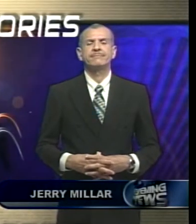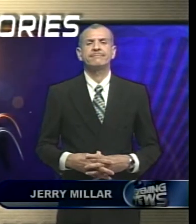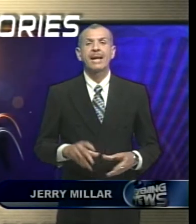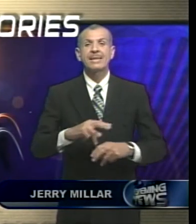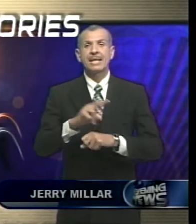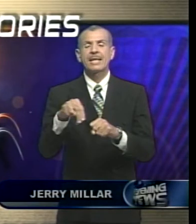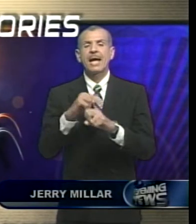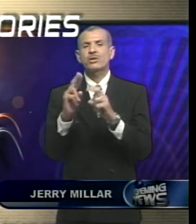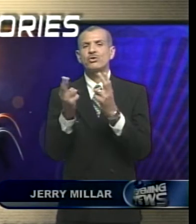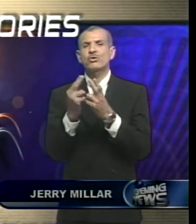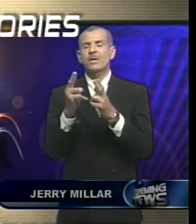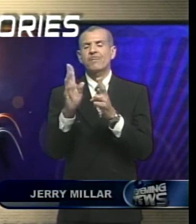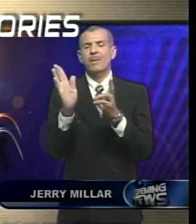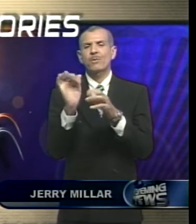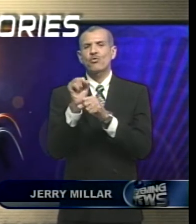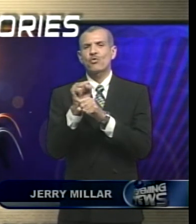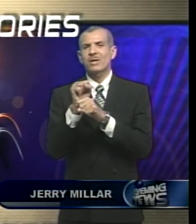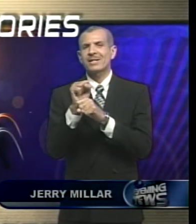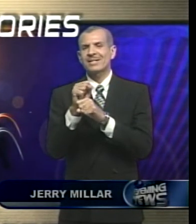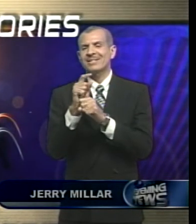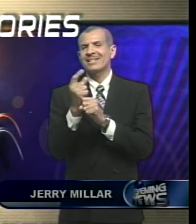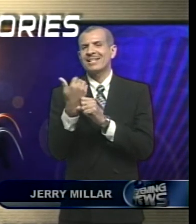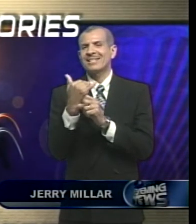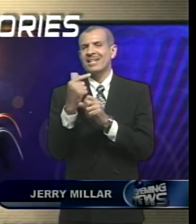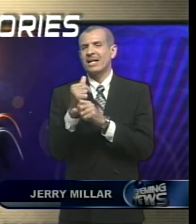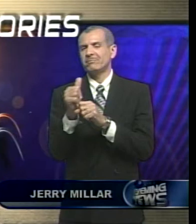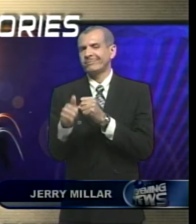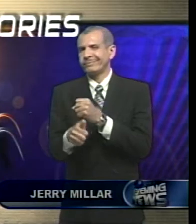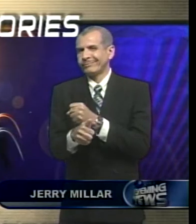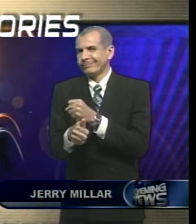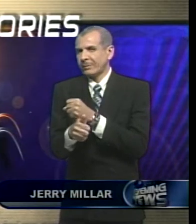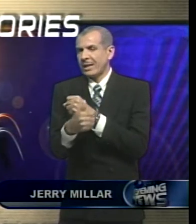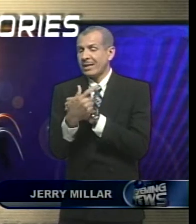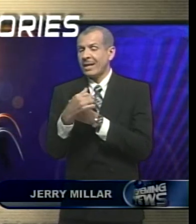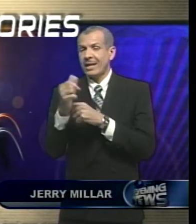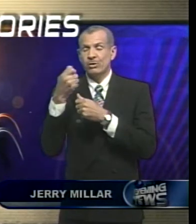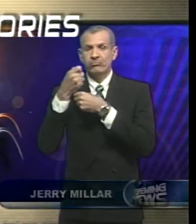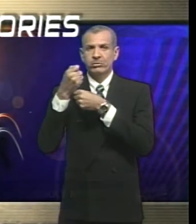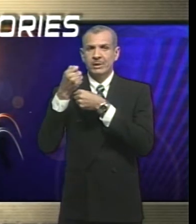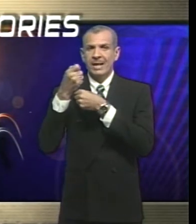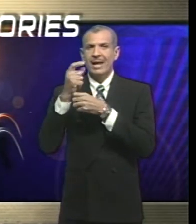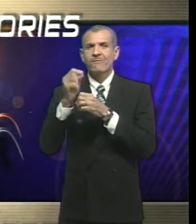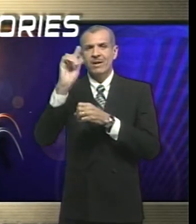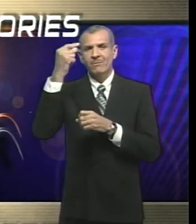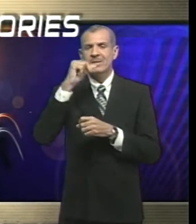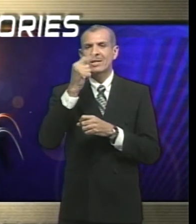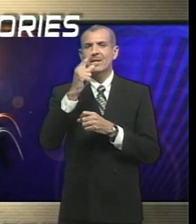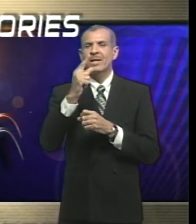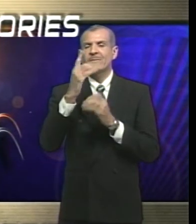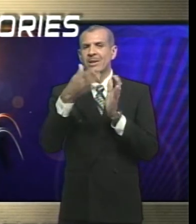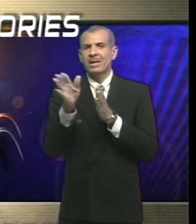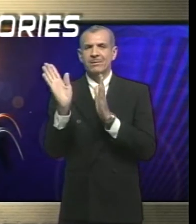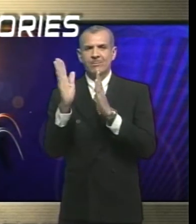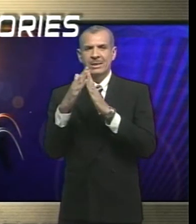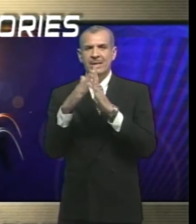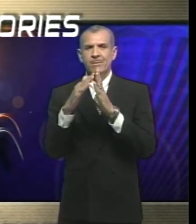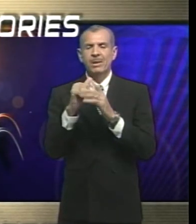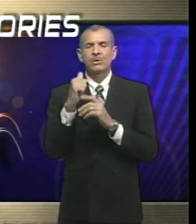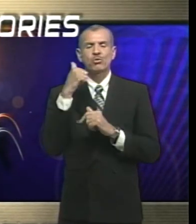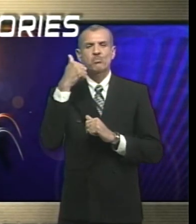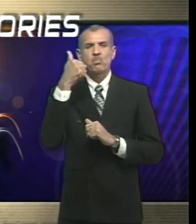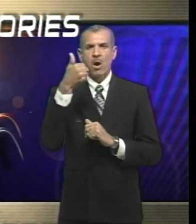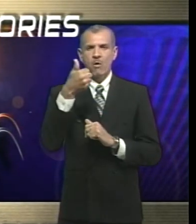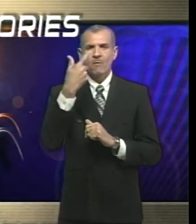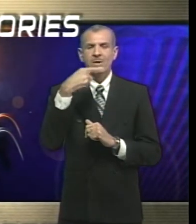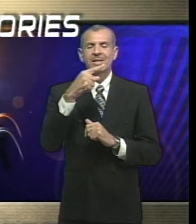The National Union of Public Workers is tonight threatening industrial action if government does not schedule a meeting by tomorrow